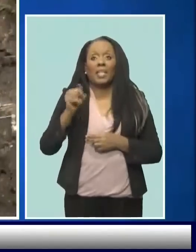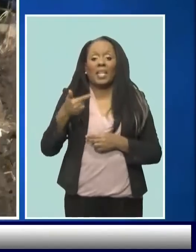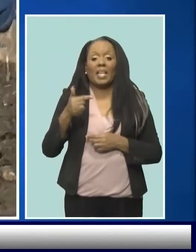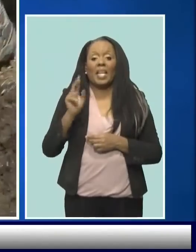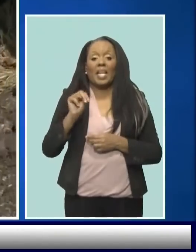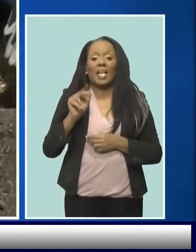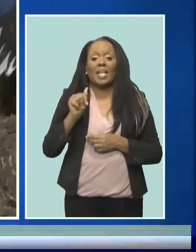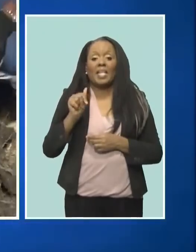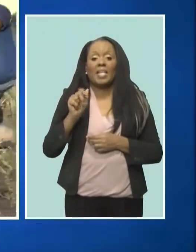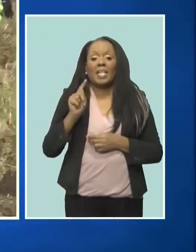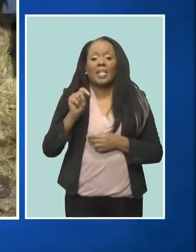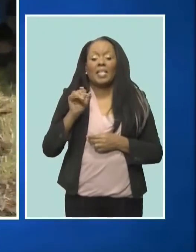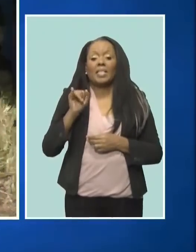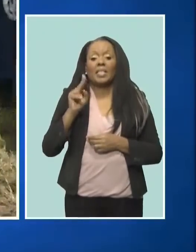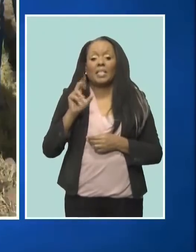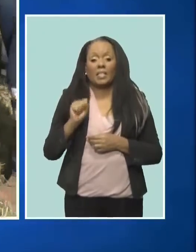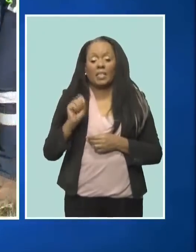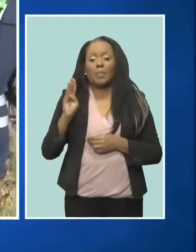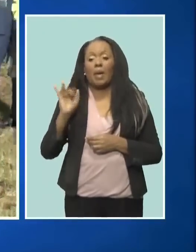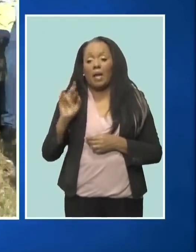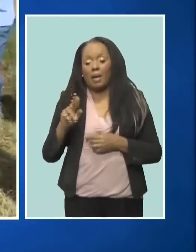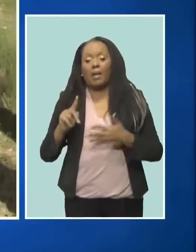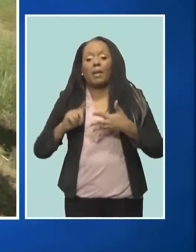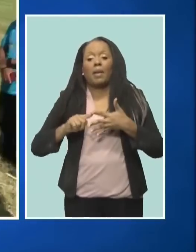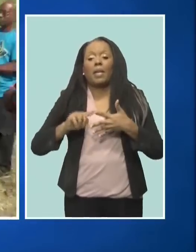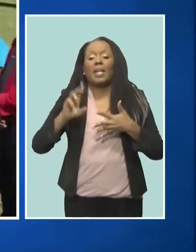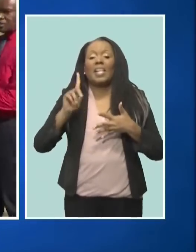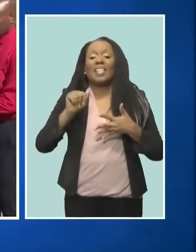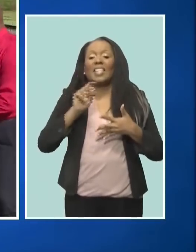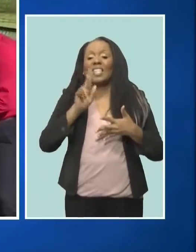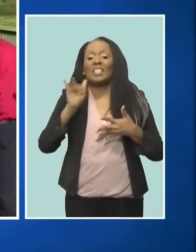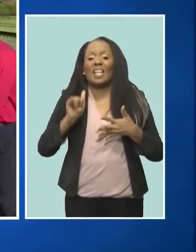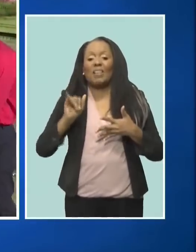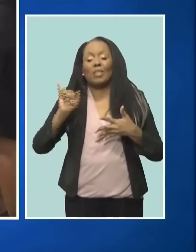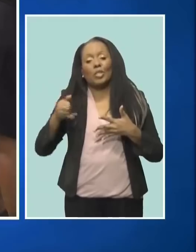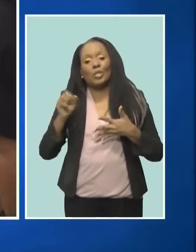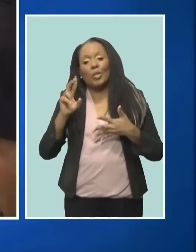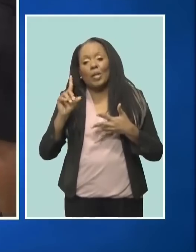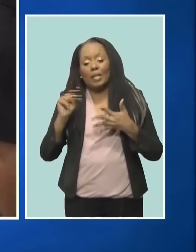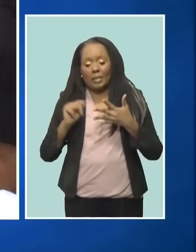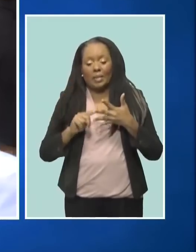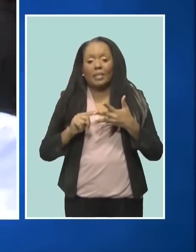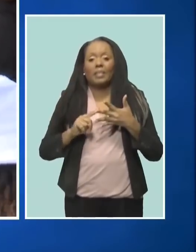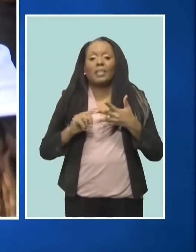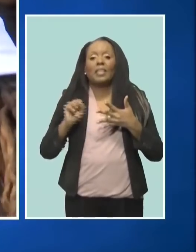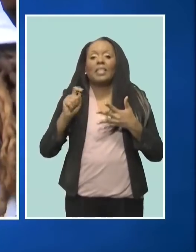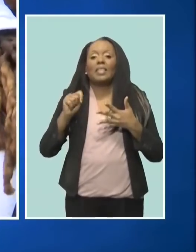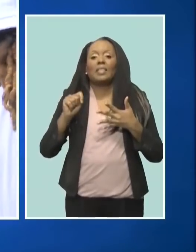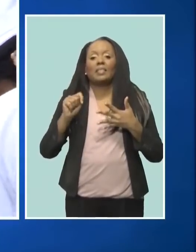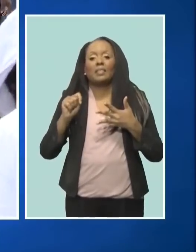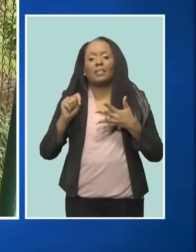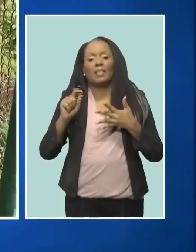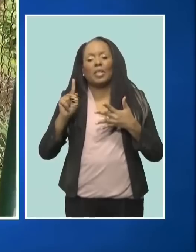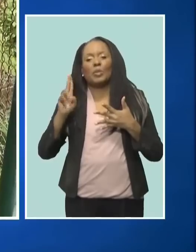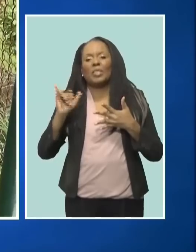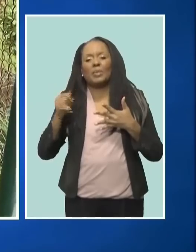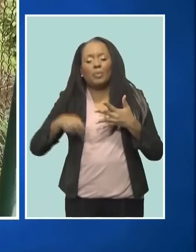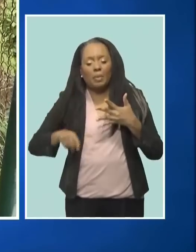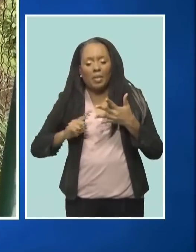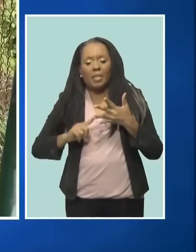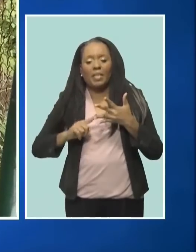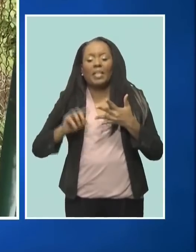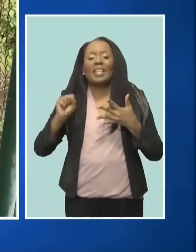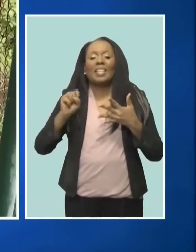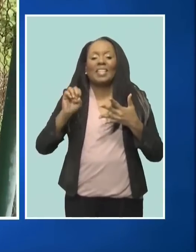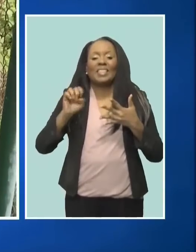Jordan Secondary School, then the St. Lucie's Primary School, then Sealer Primary, and we finished here at Half